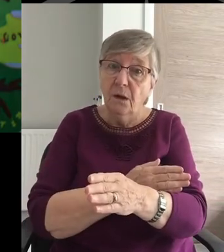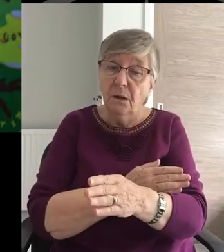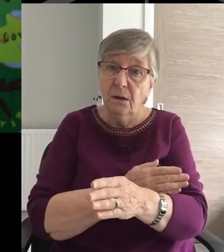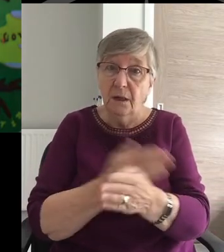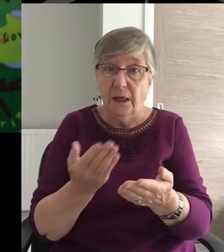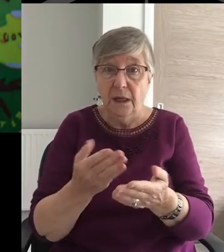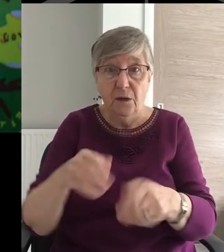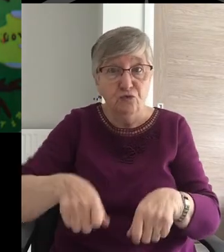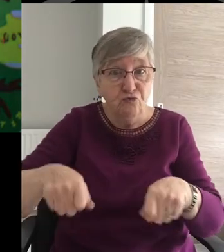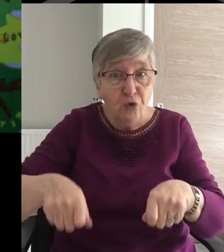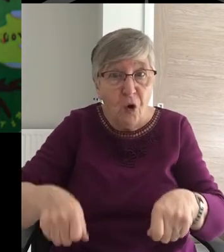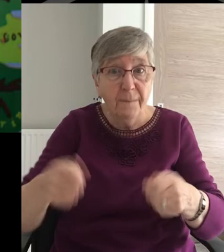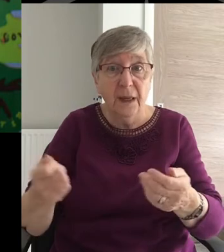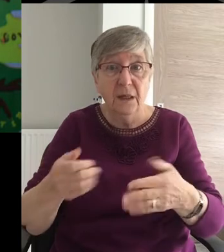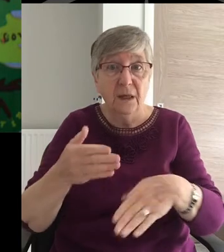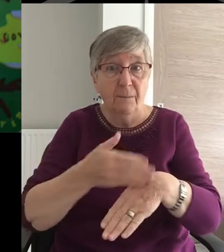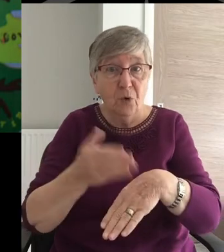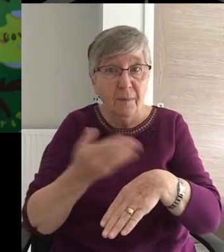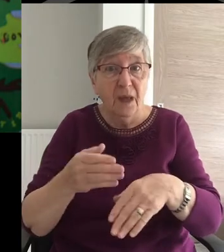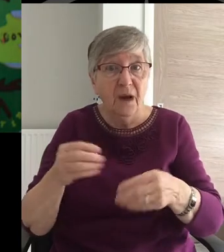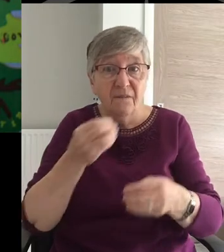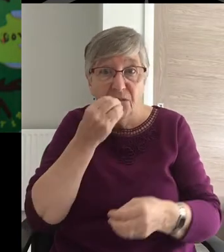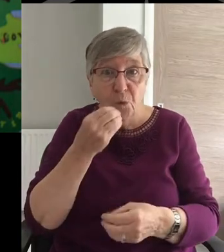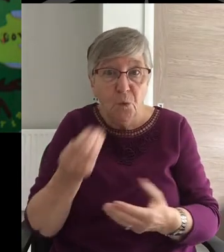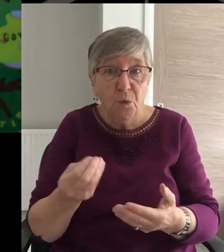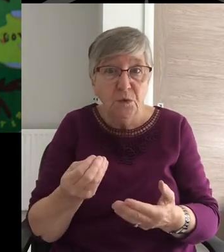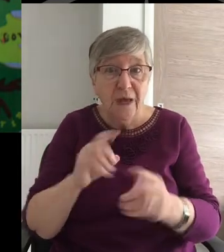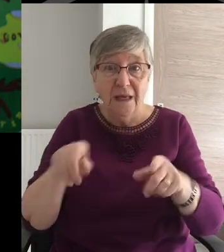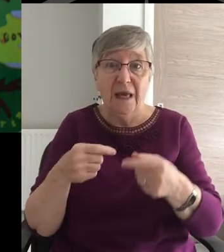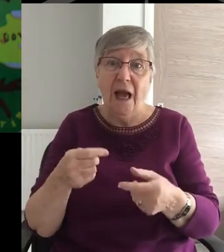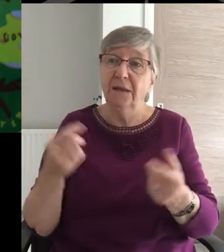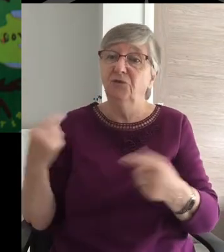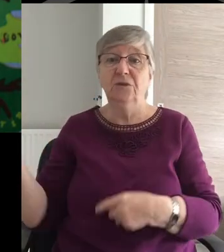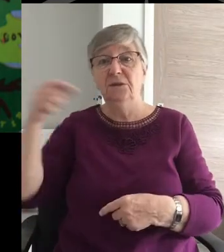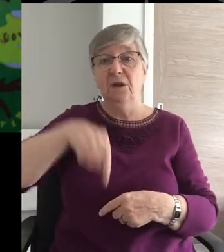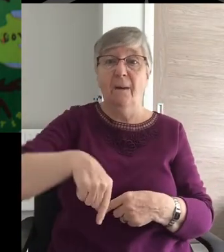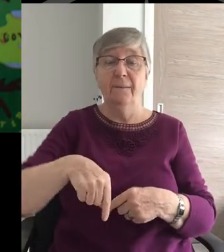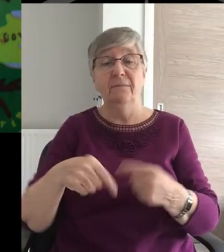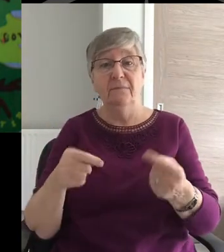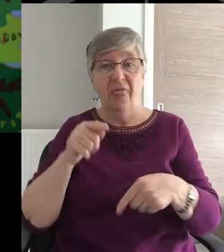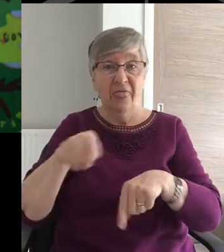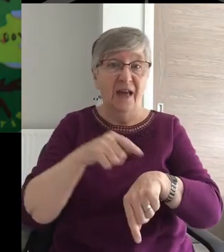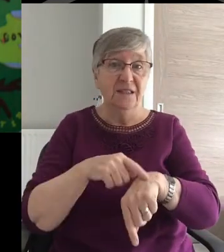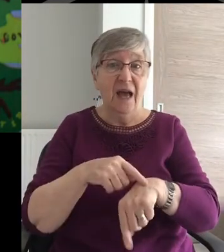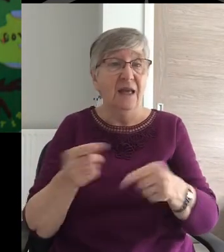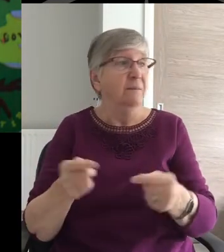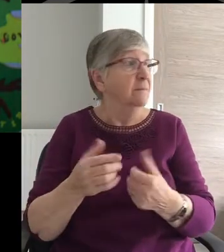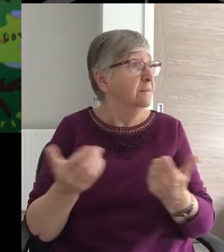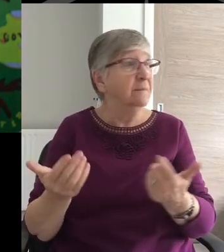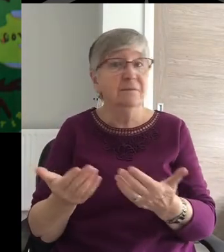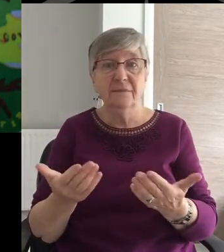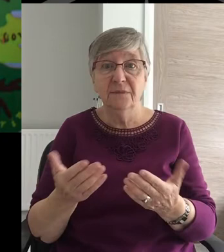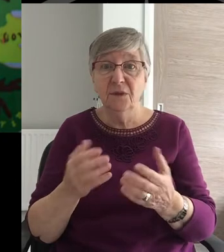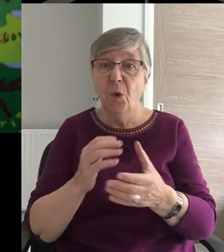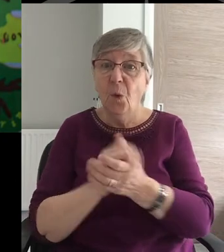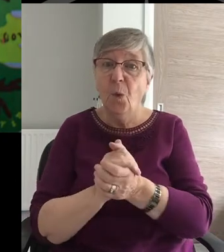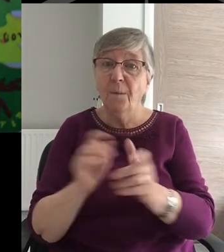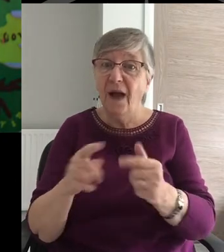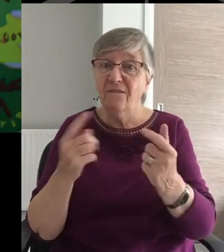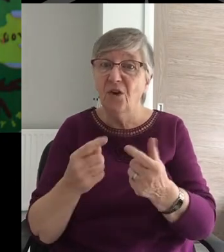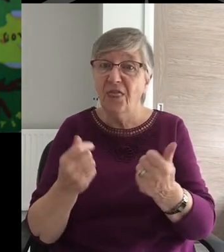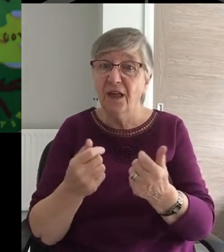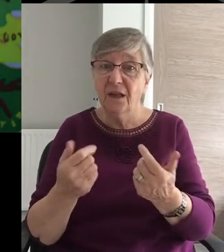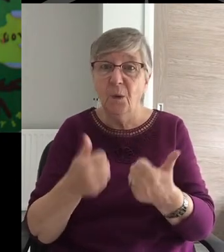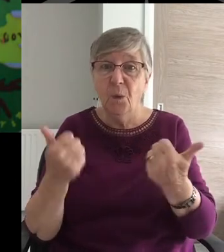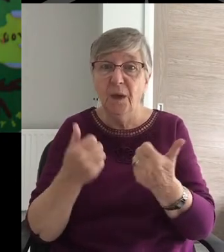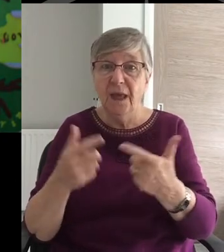in the shopping and in the preparing of food and so on. We can't just simply turn up at the appointed night and time and hope that everything turns